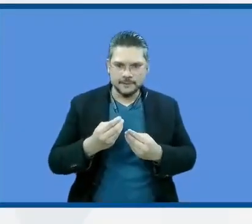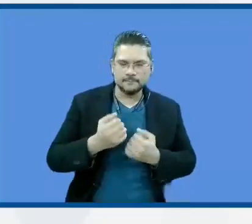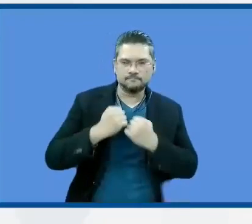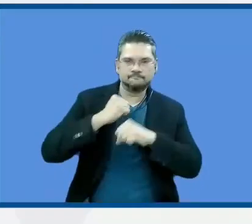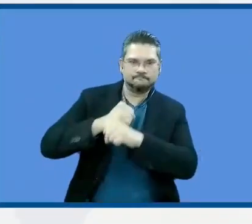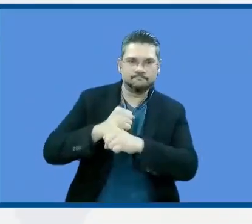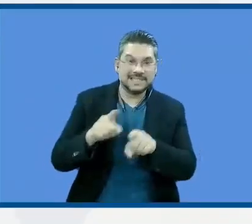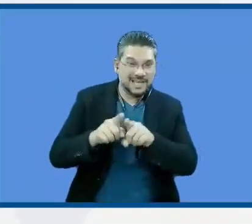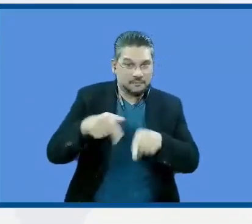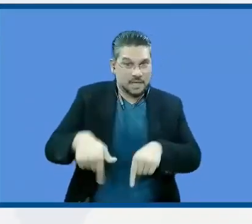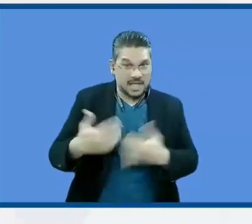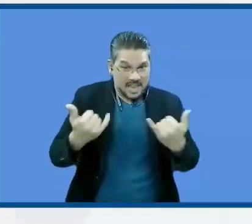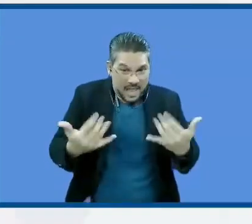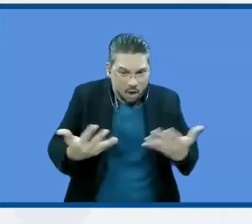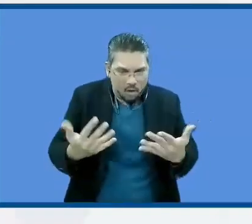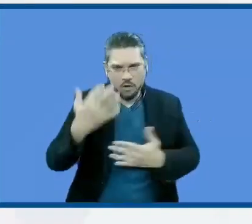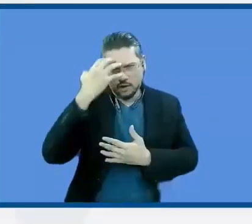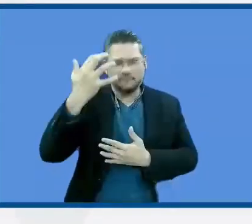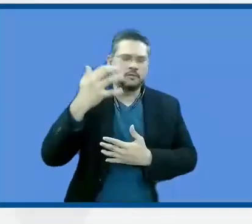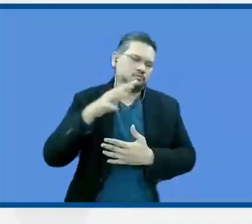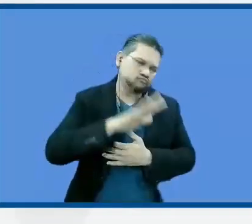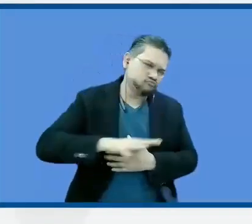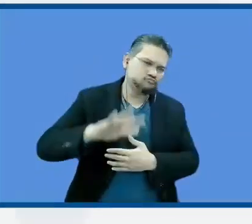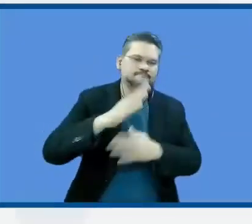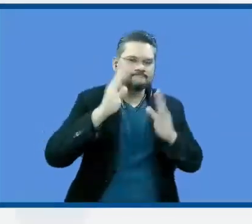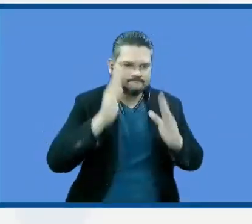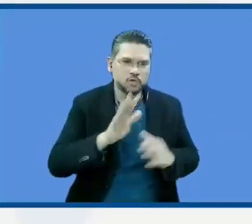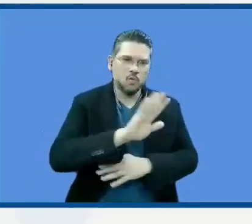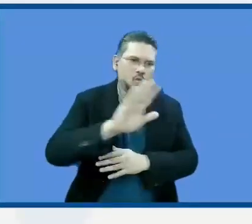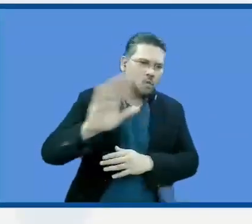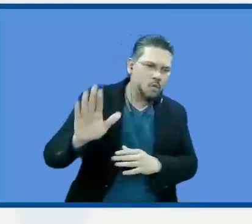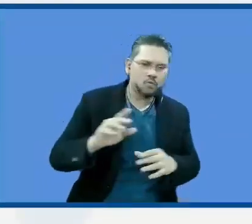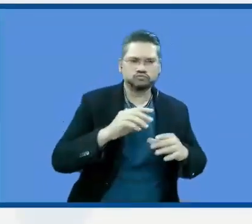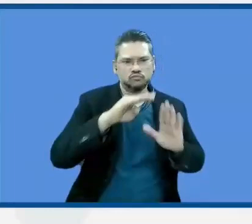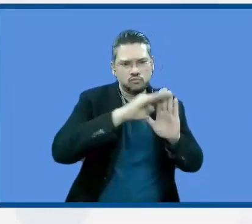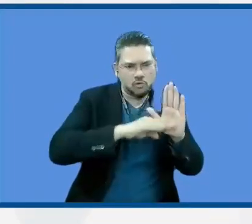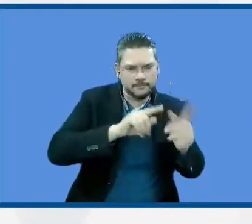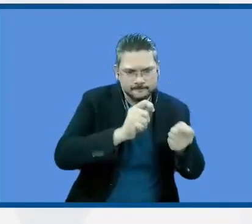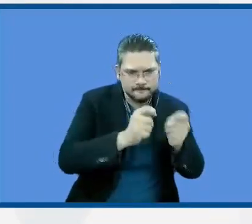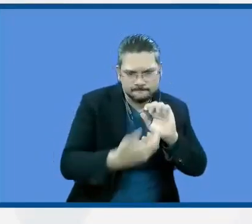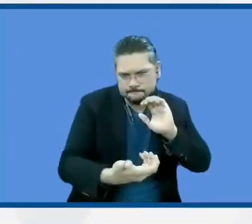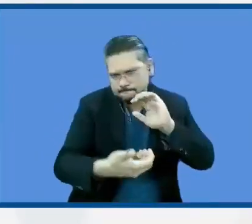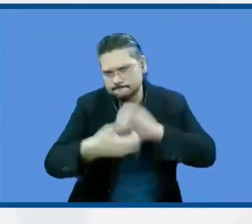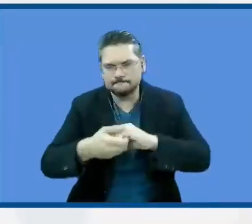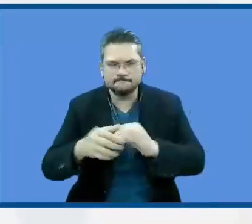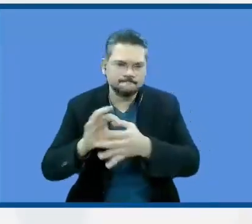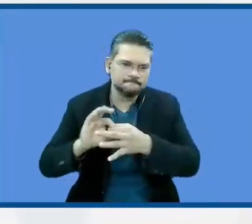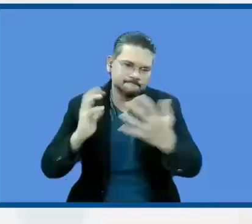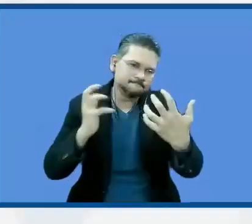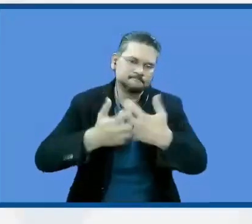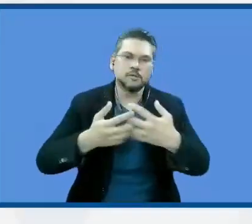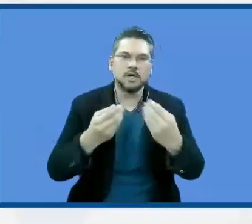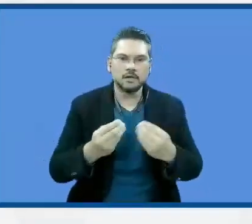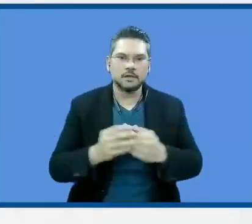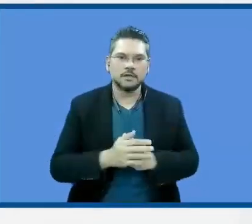that with your foreign affairs and cooperation colleagues. It's certainly the wish of my commissioner, Yanis Lenarčič, who visited Colombia and Panama